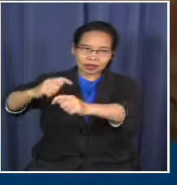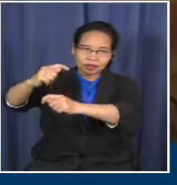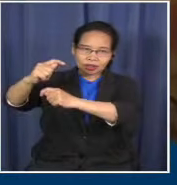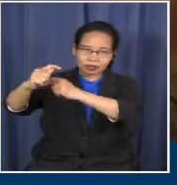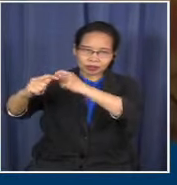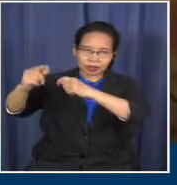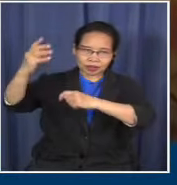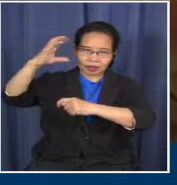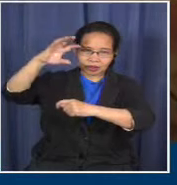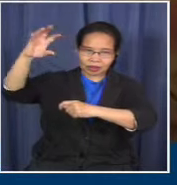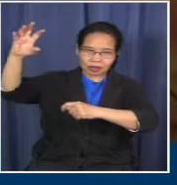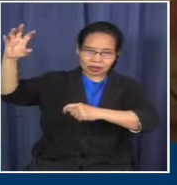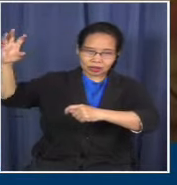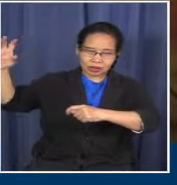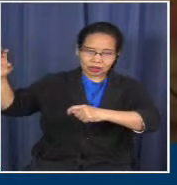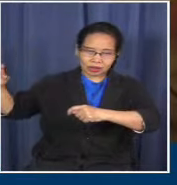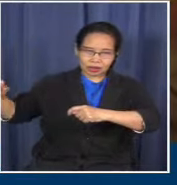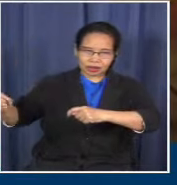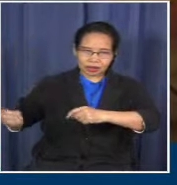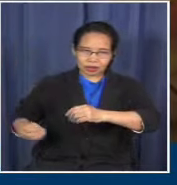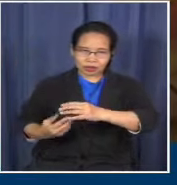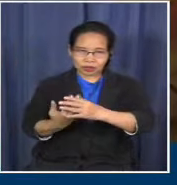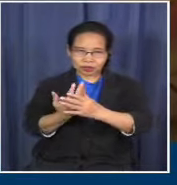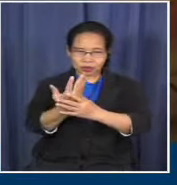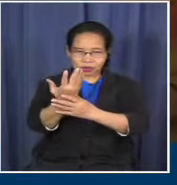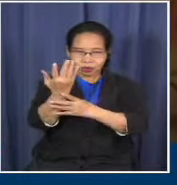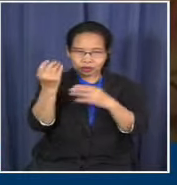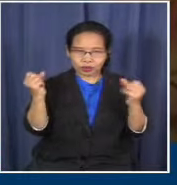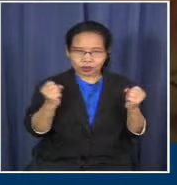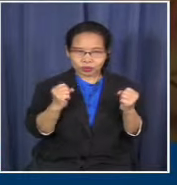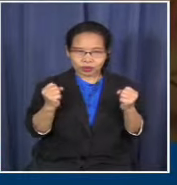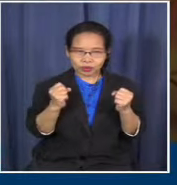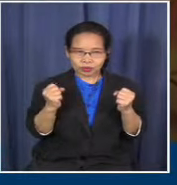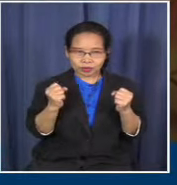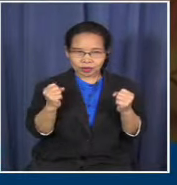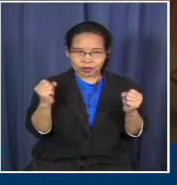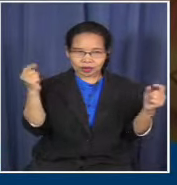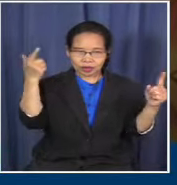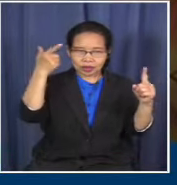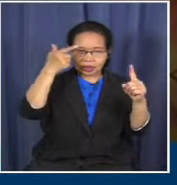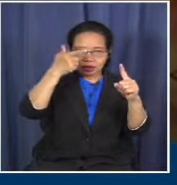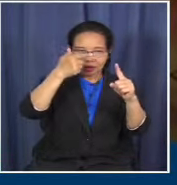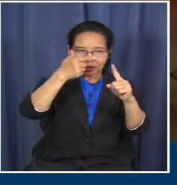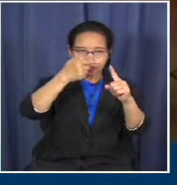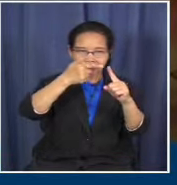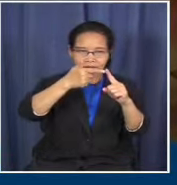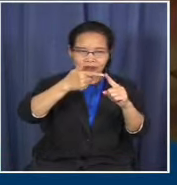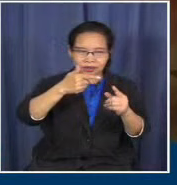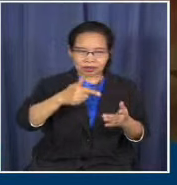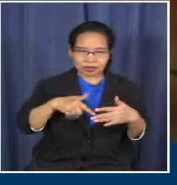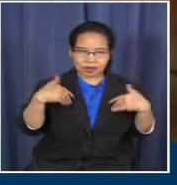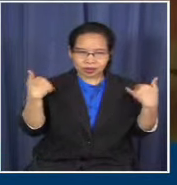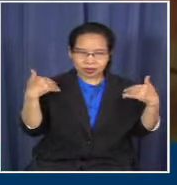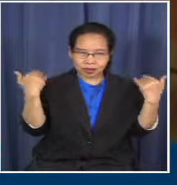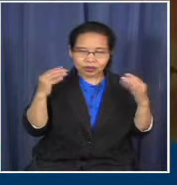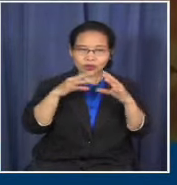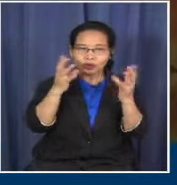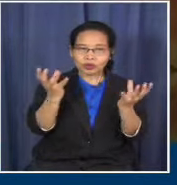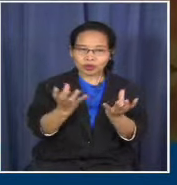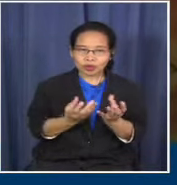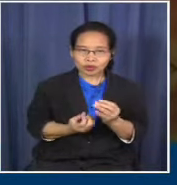The tropic sun grows cold, till this